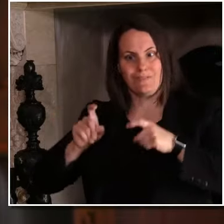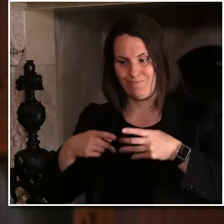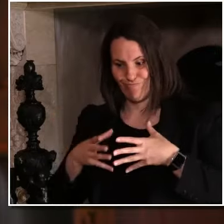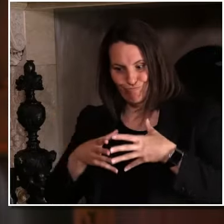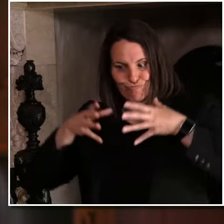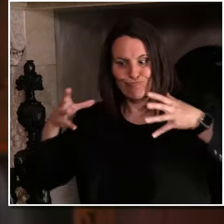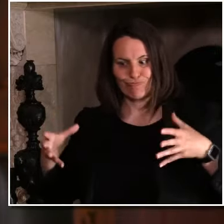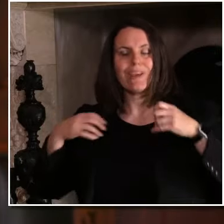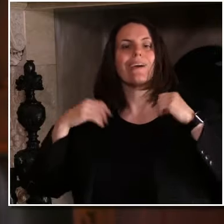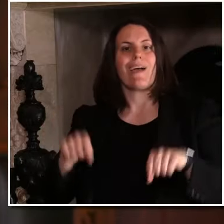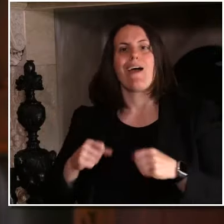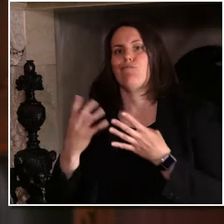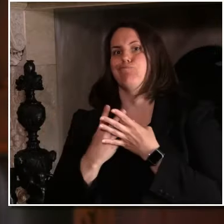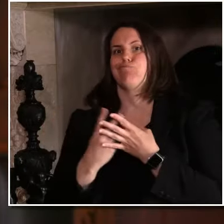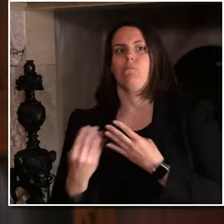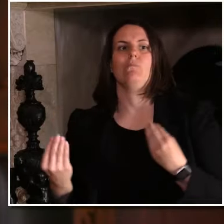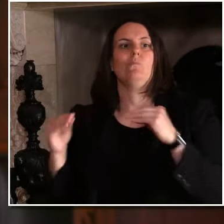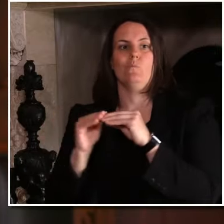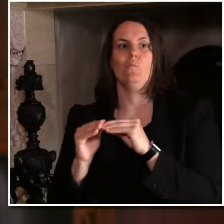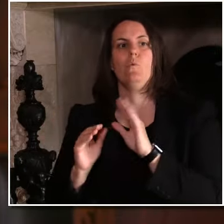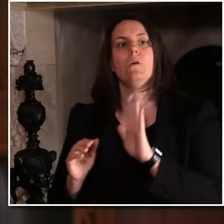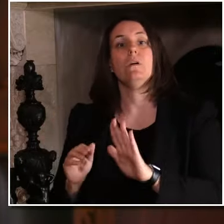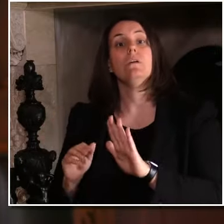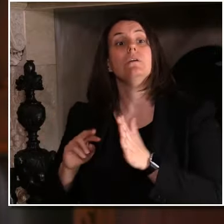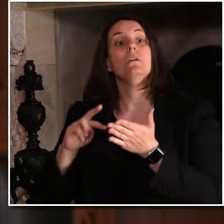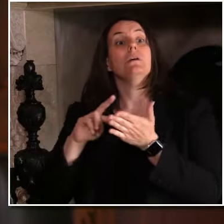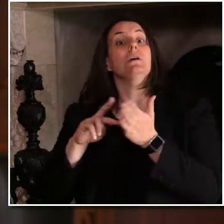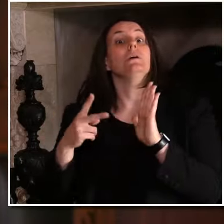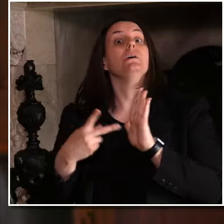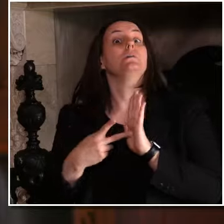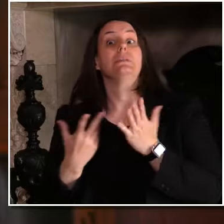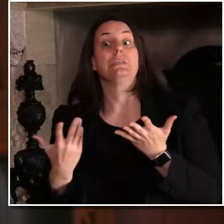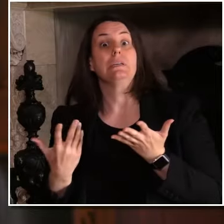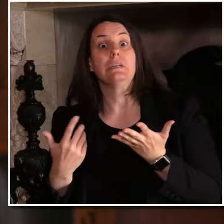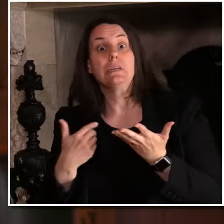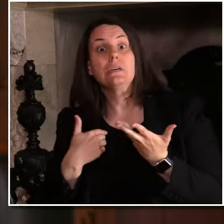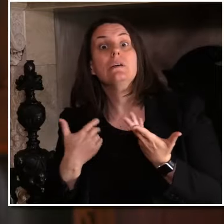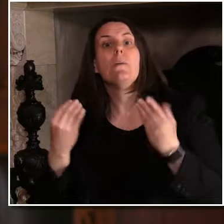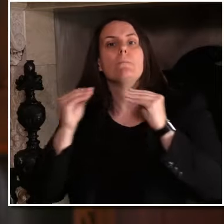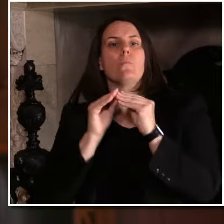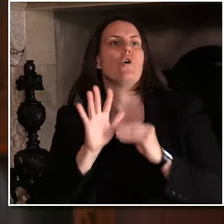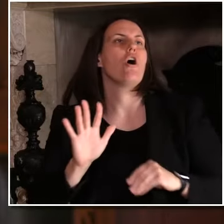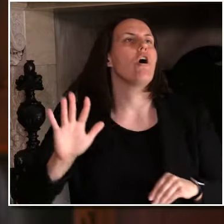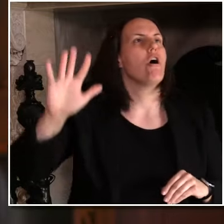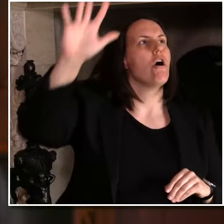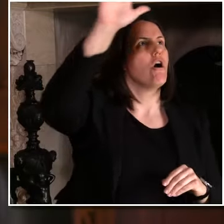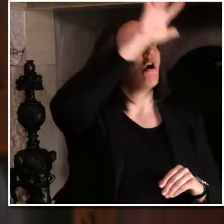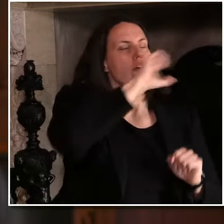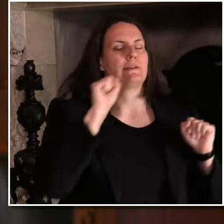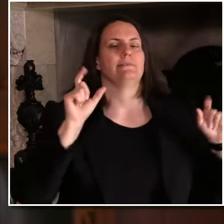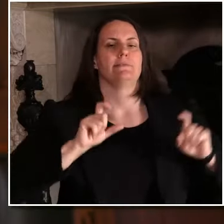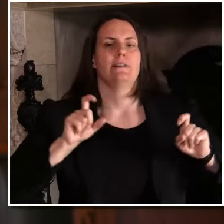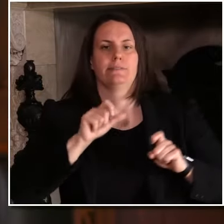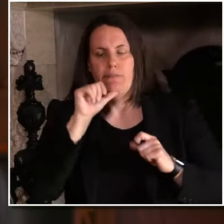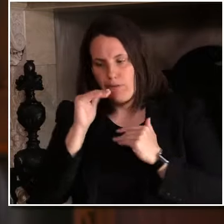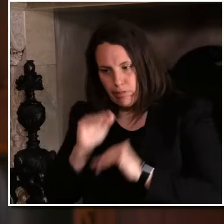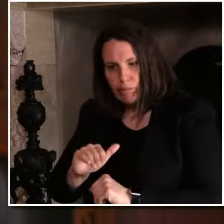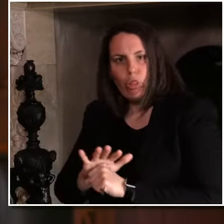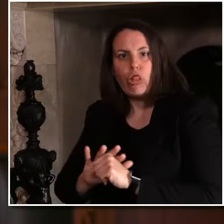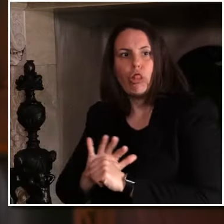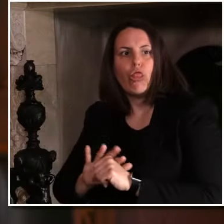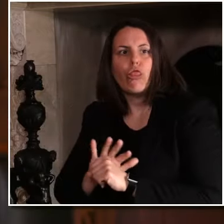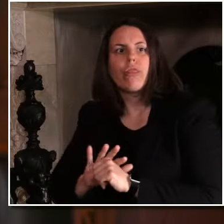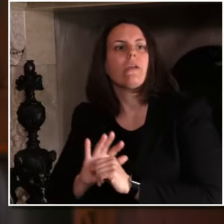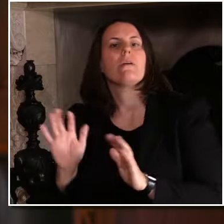sure that it is more available across the entire state, so that we are getting a better handle on the prevalence of the disease in